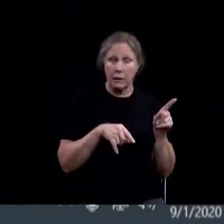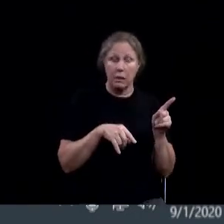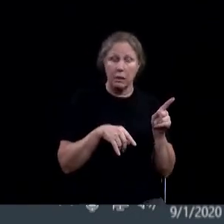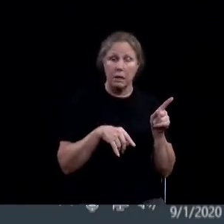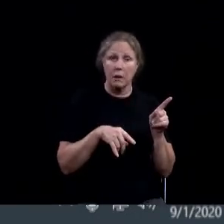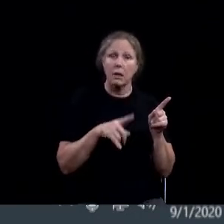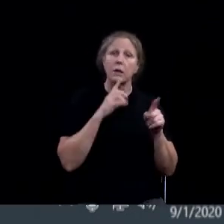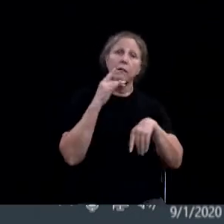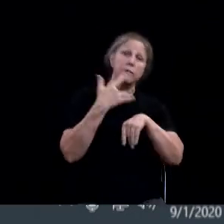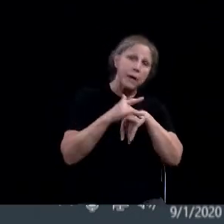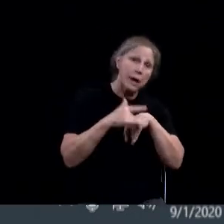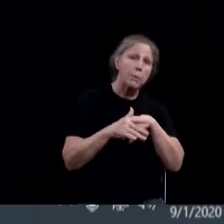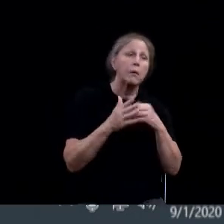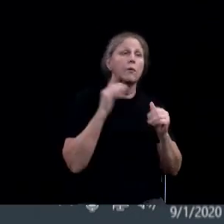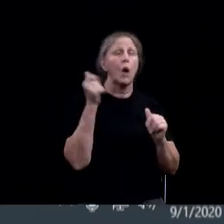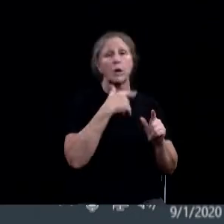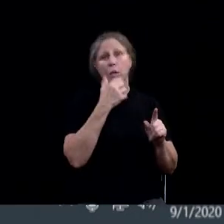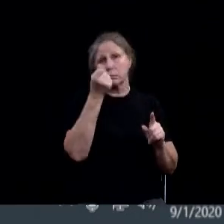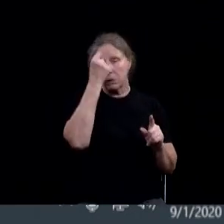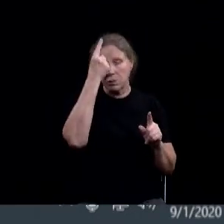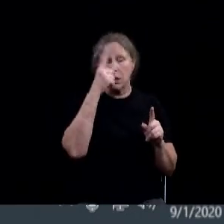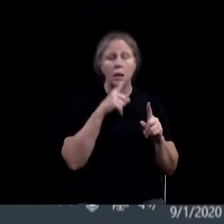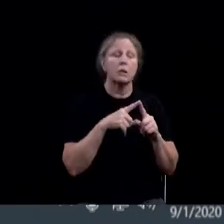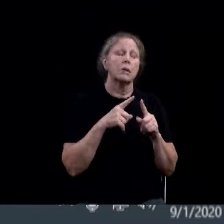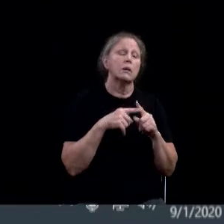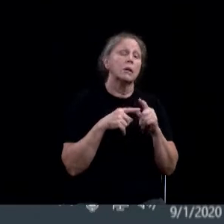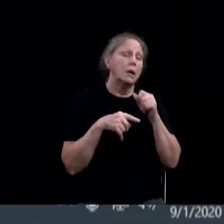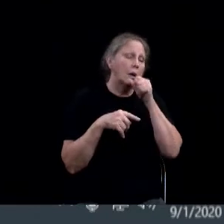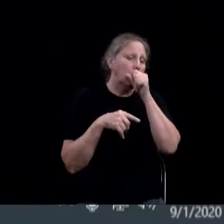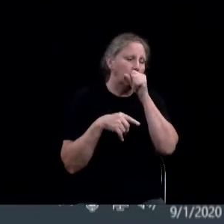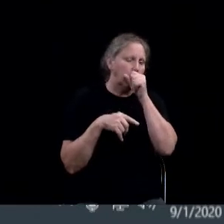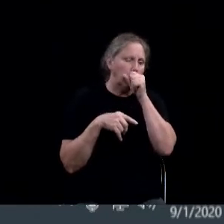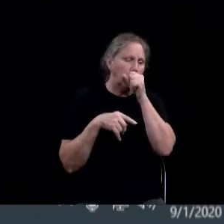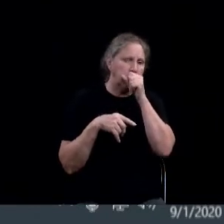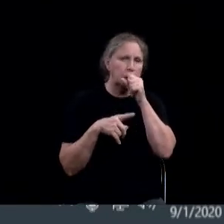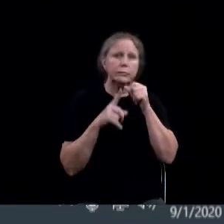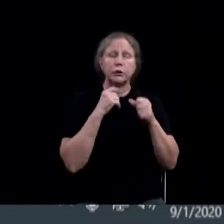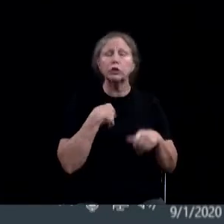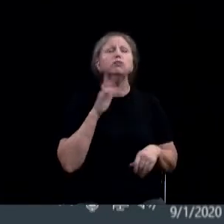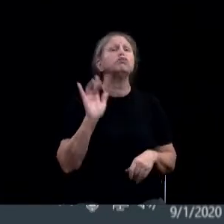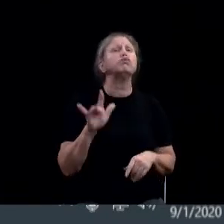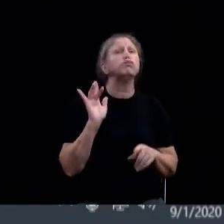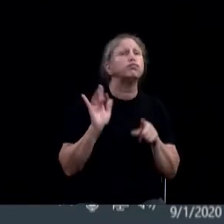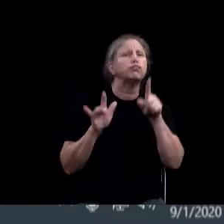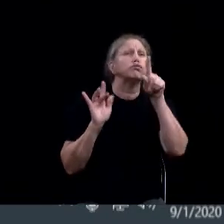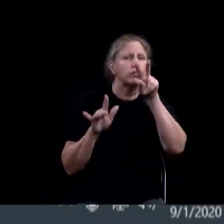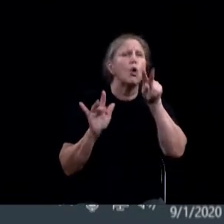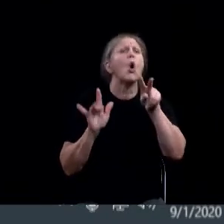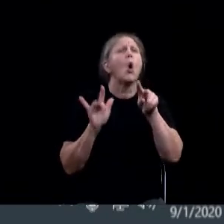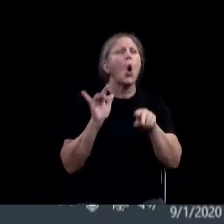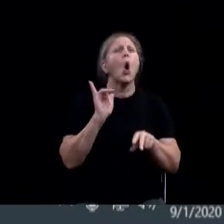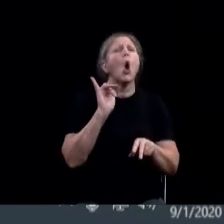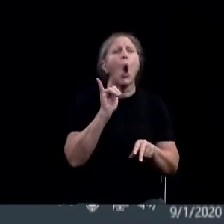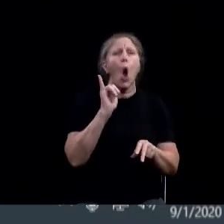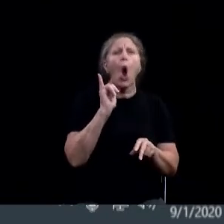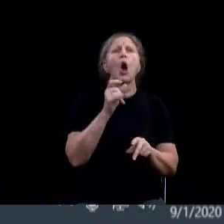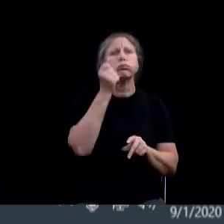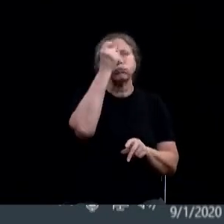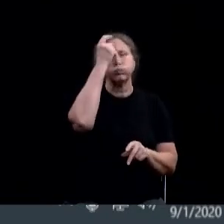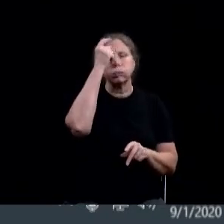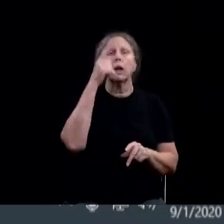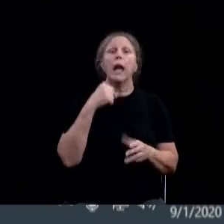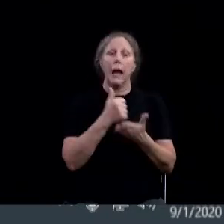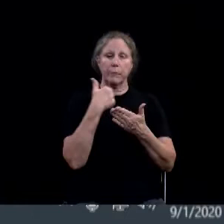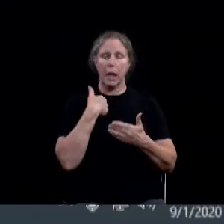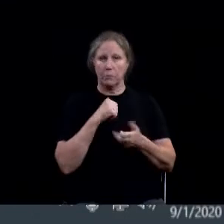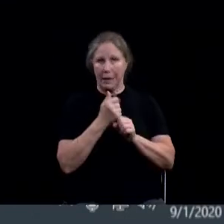to just kind of click through and digest, helps us make better decisions, and also helps keep the public more informed on the work that we